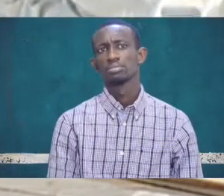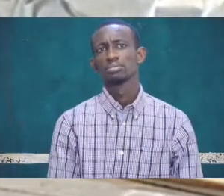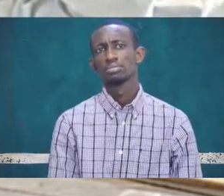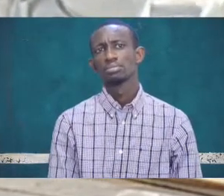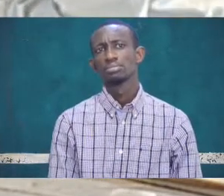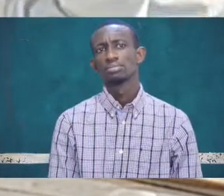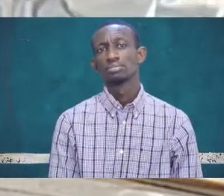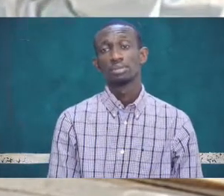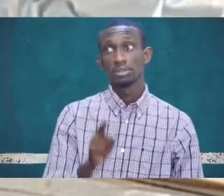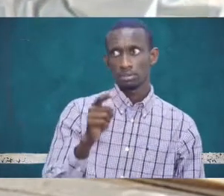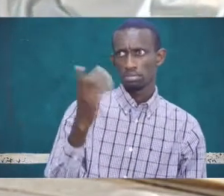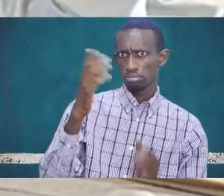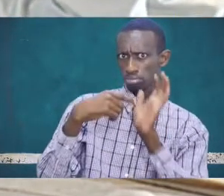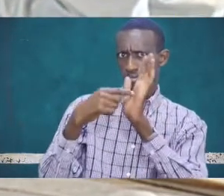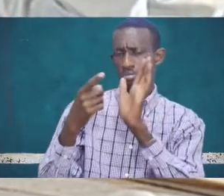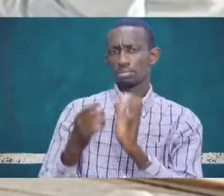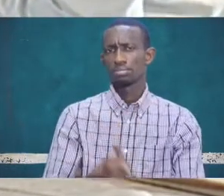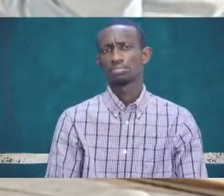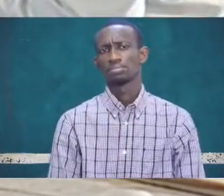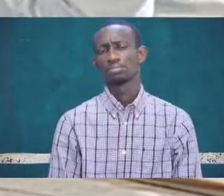that represents